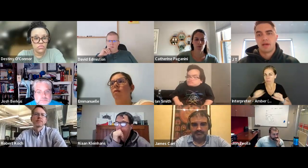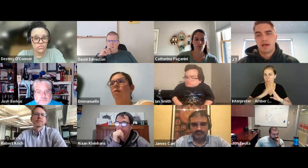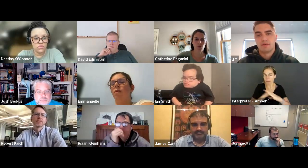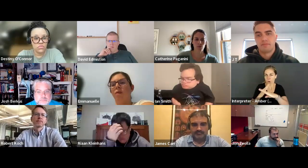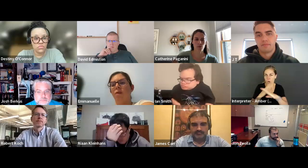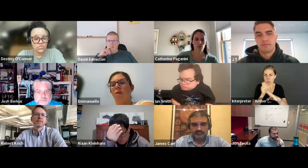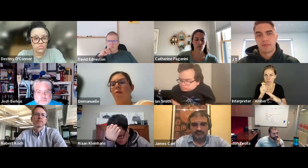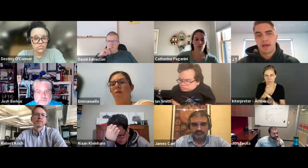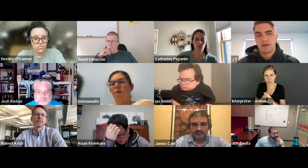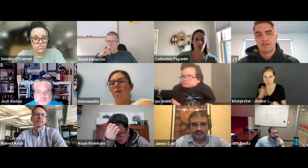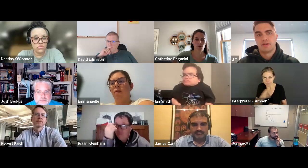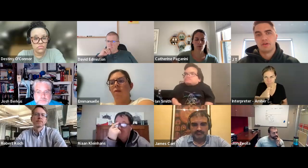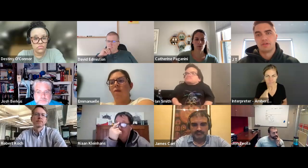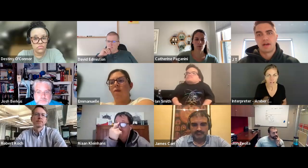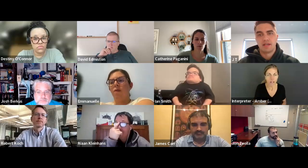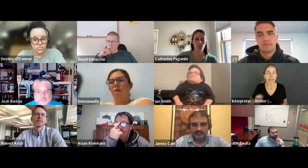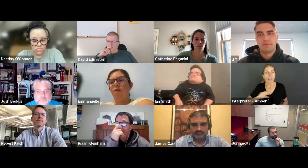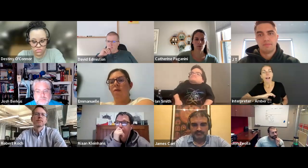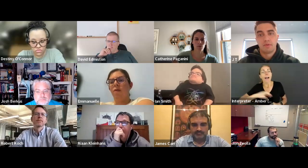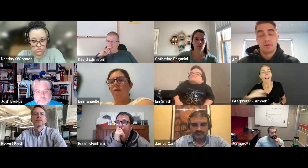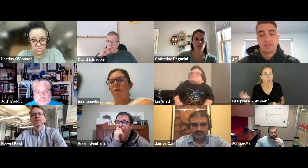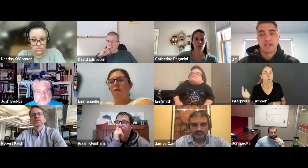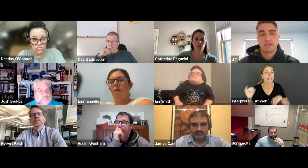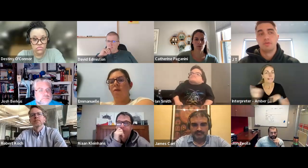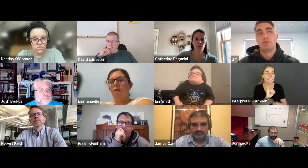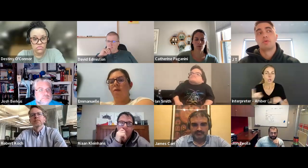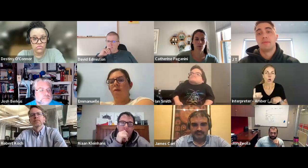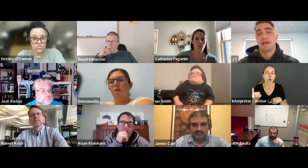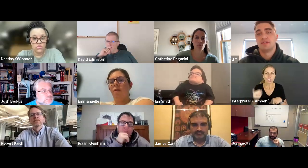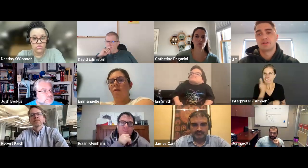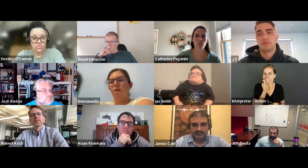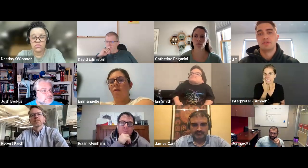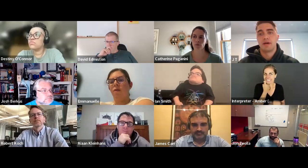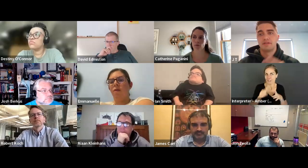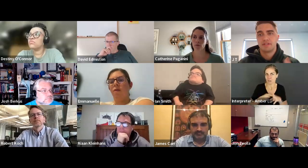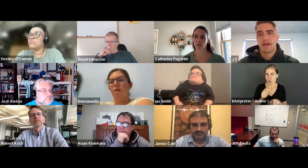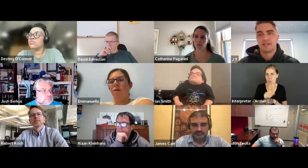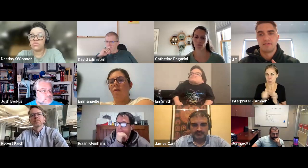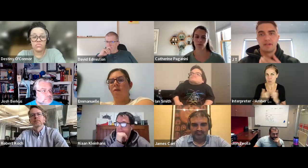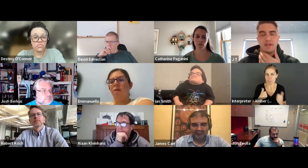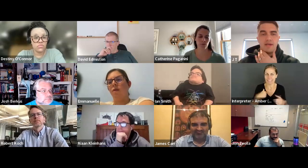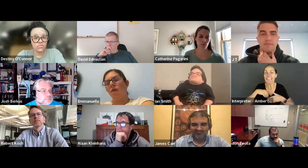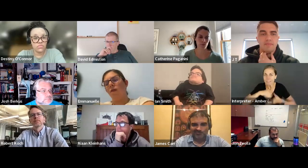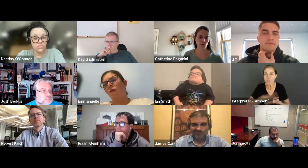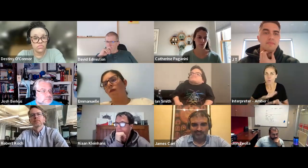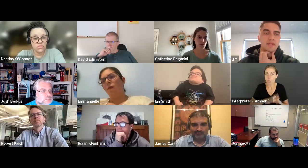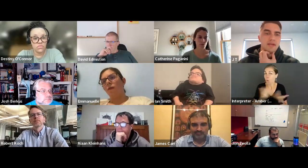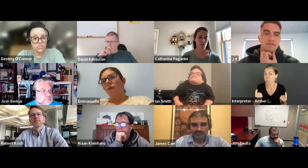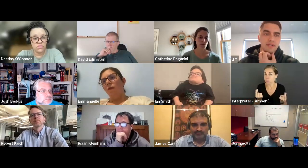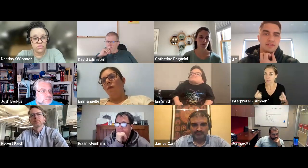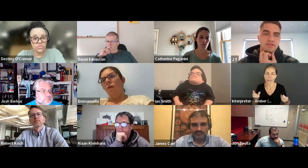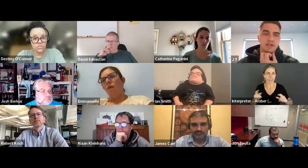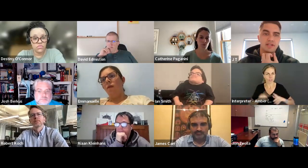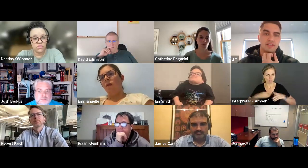one, our intern who's just started to work with me in the schools as well to start delivering